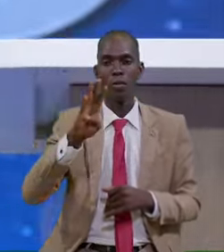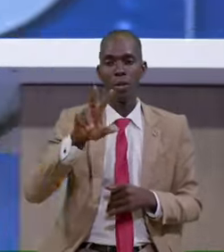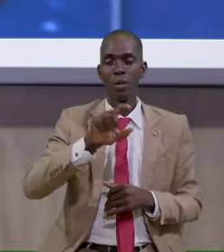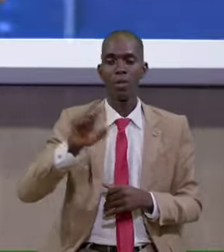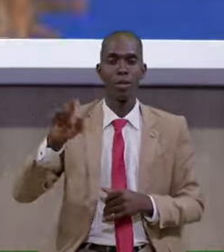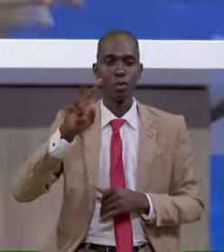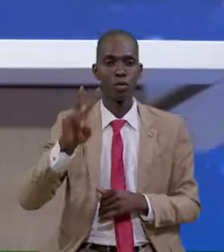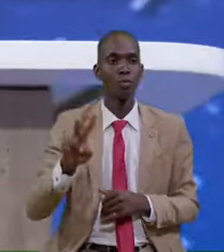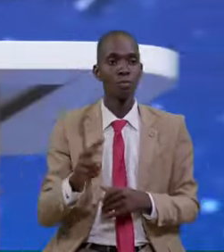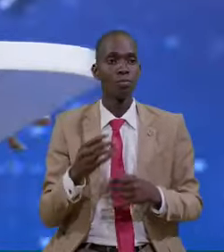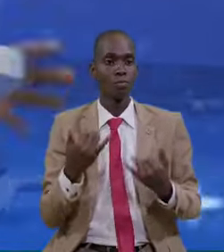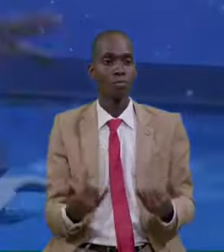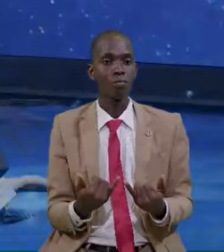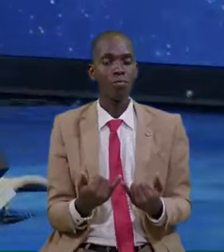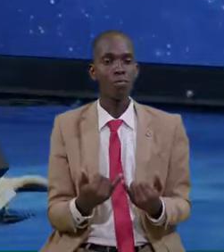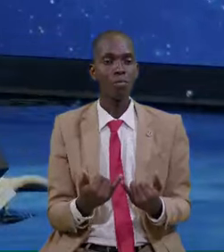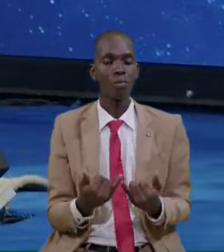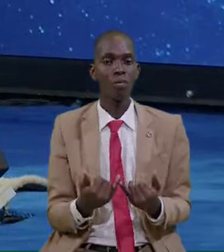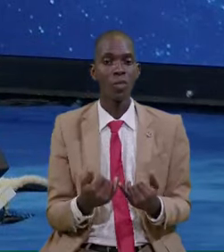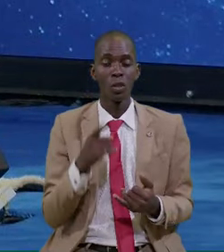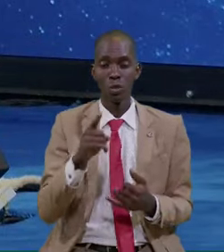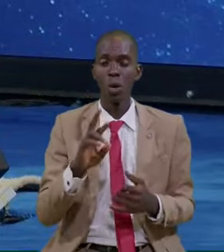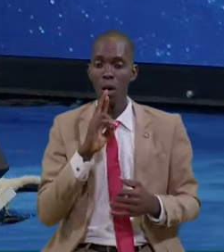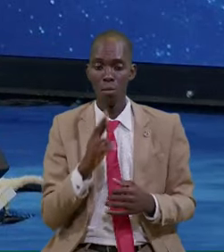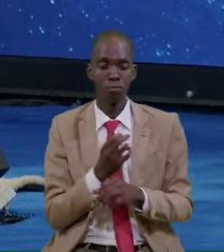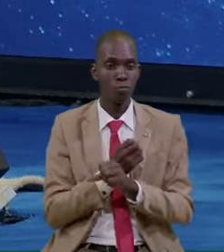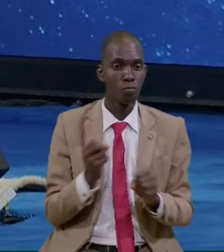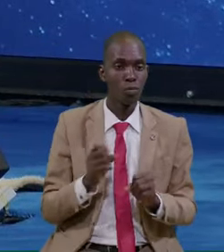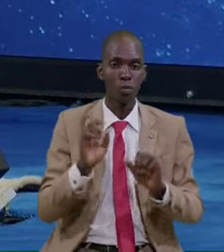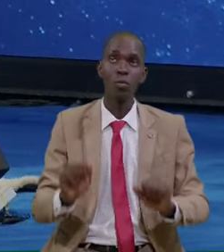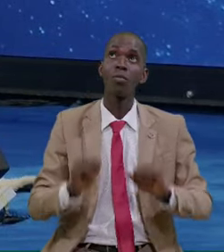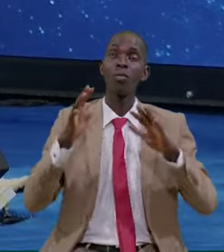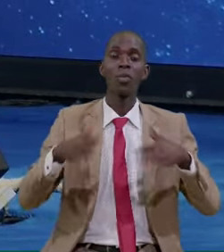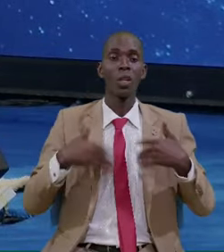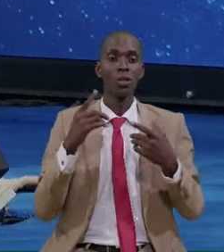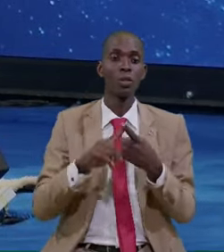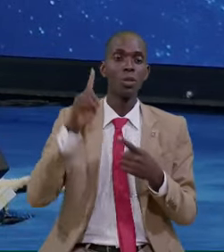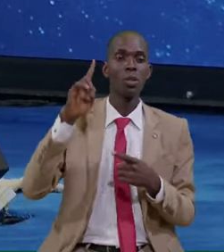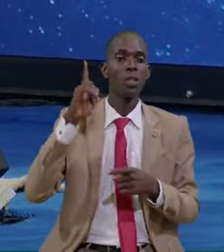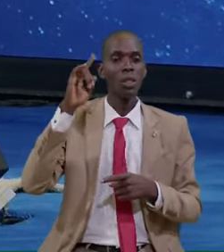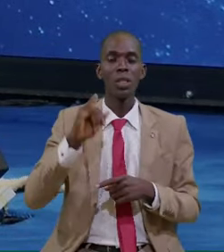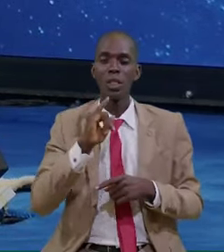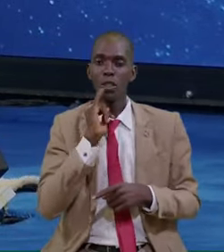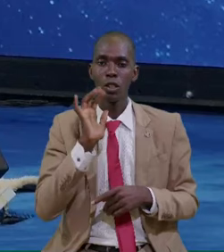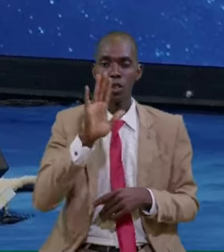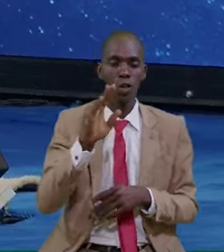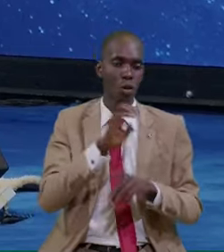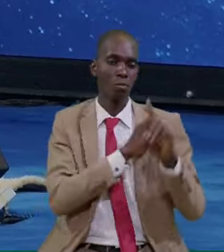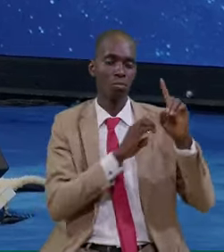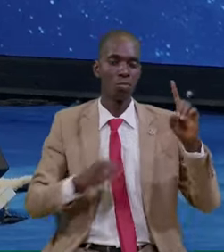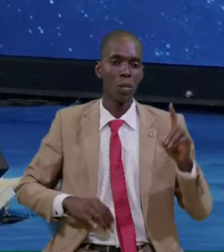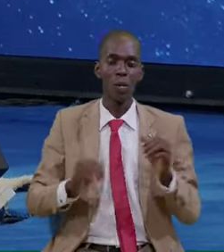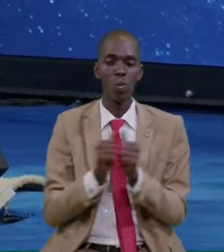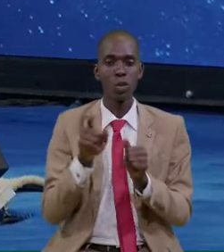Remember now, you're born again, you give your life to him, and it's Emmanuel, is with you all the time and always. And